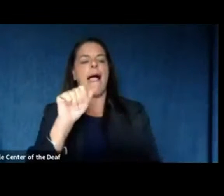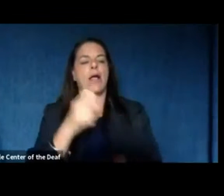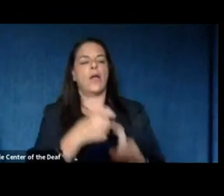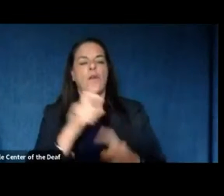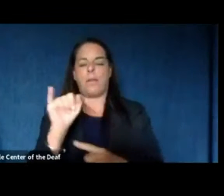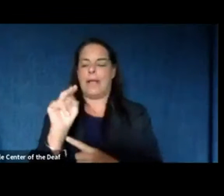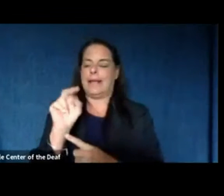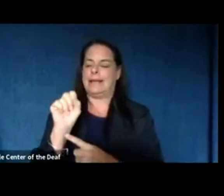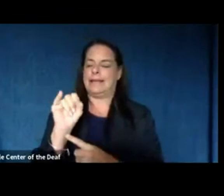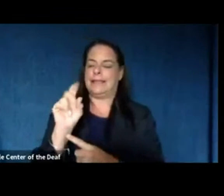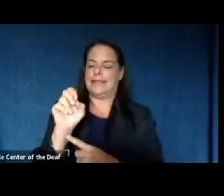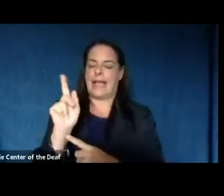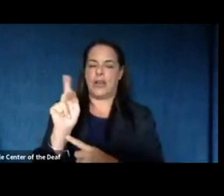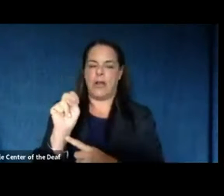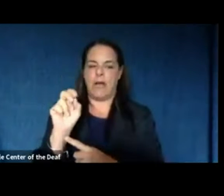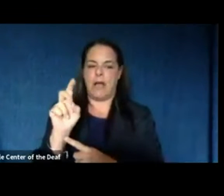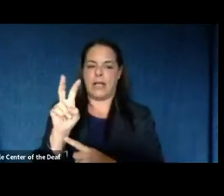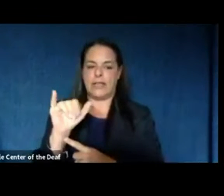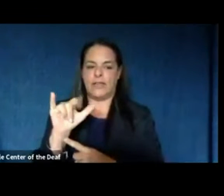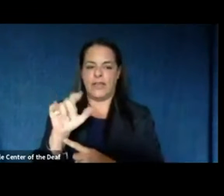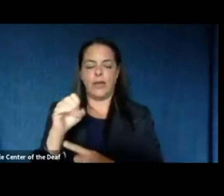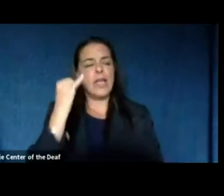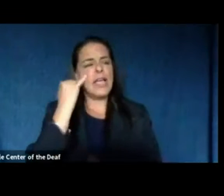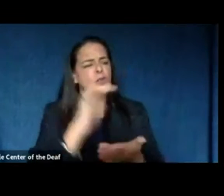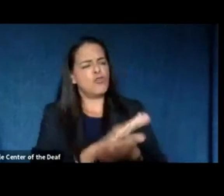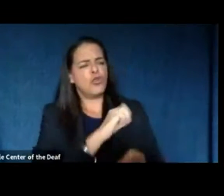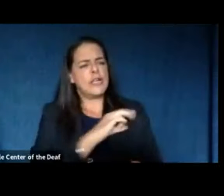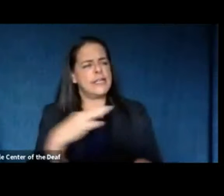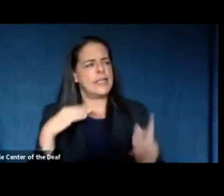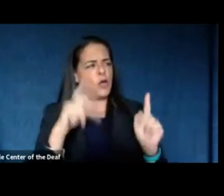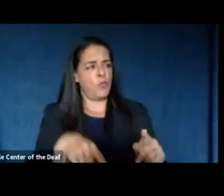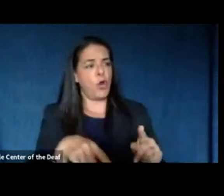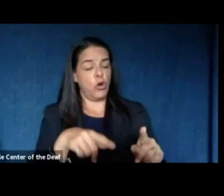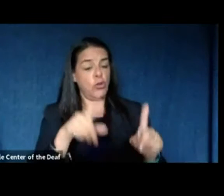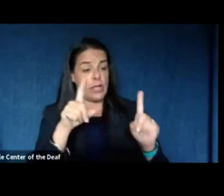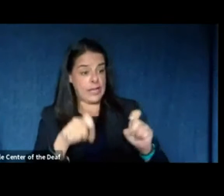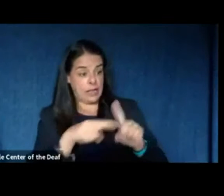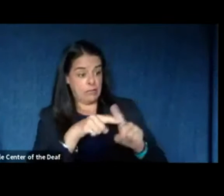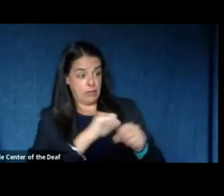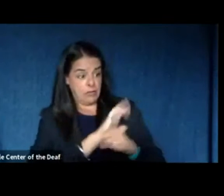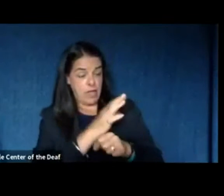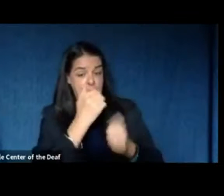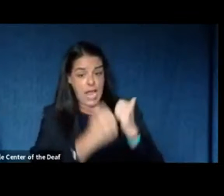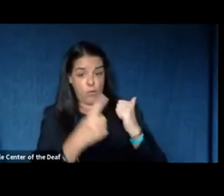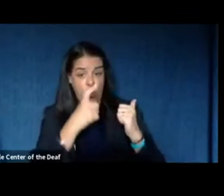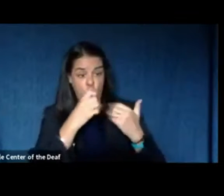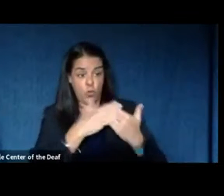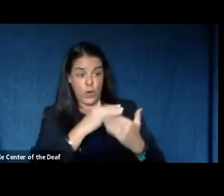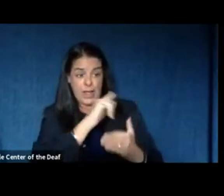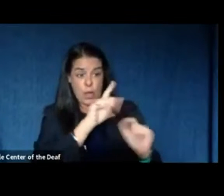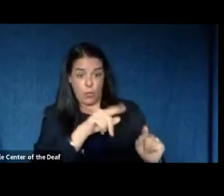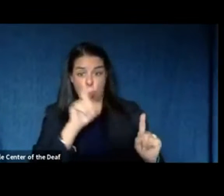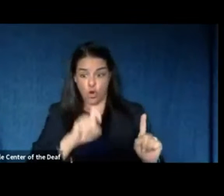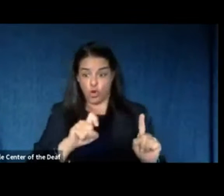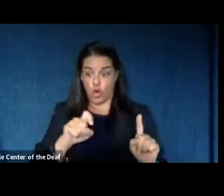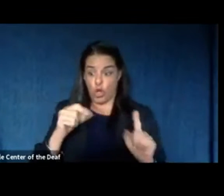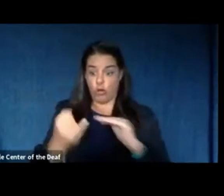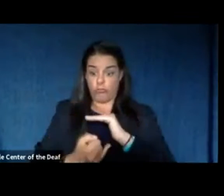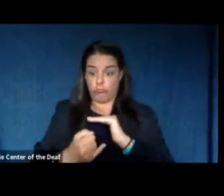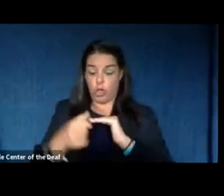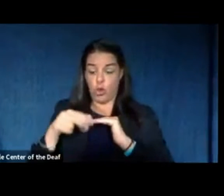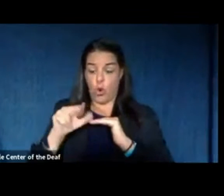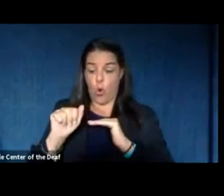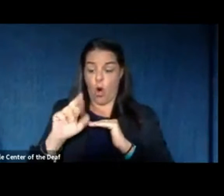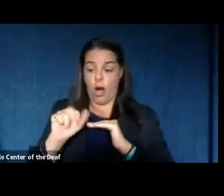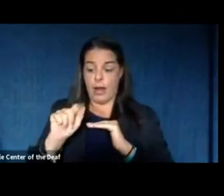of Knoxville. If a school staff member tests positive, should everyone in direct contact with that person quarantine for 14 days?